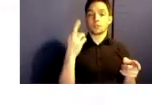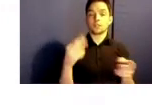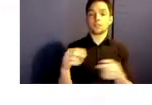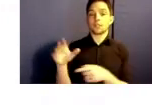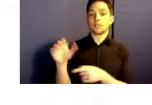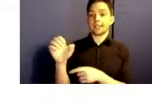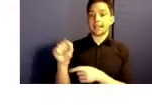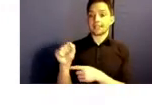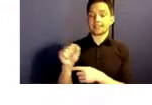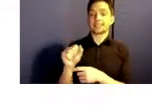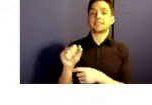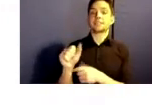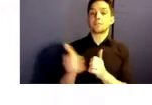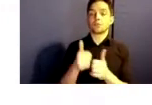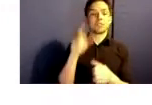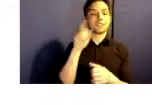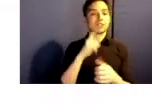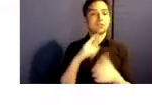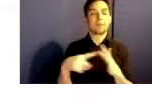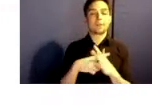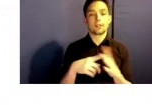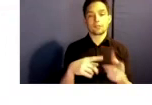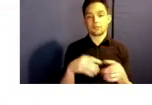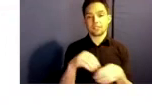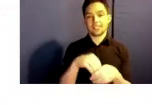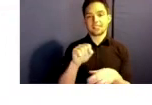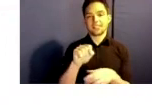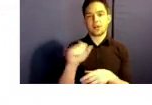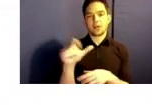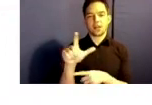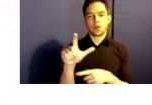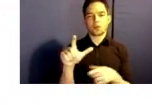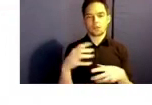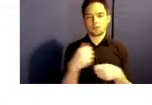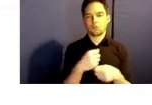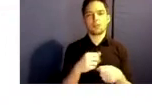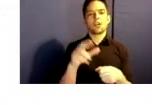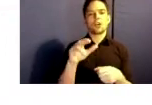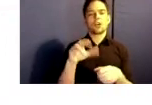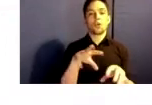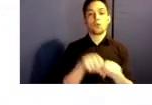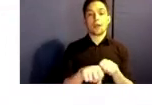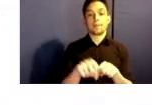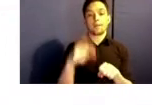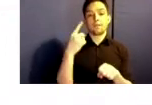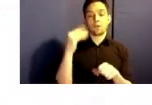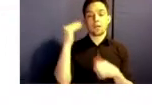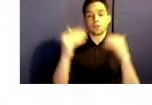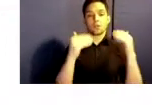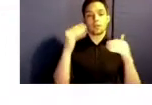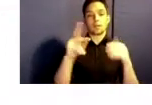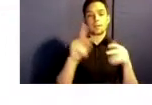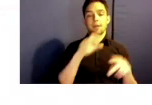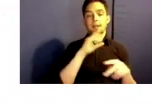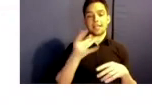were sexual penetration of children. In Sierra Leone, rape is for adults or people above the age of